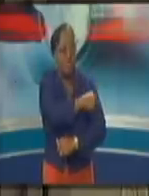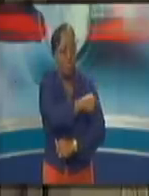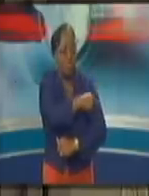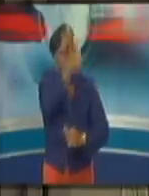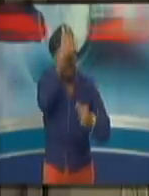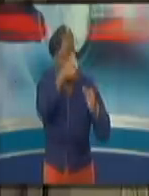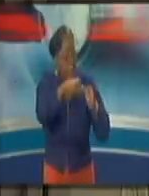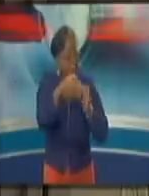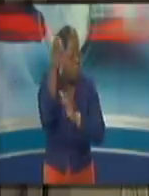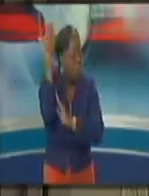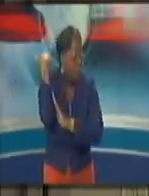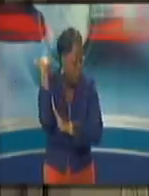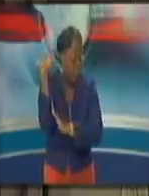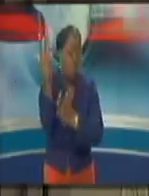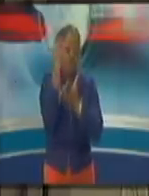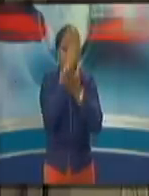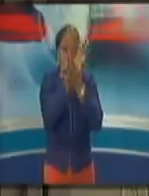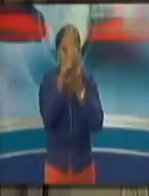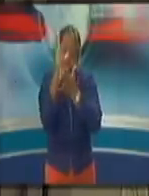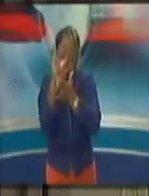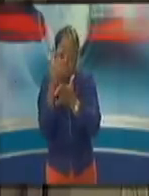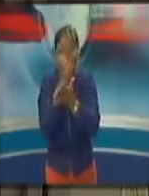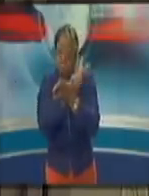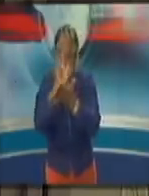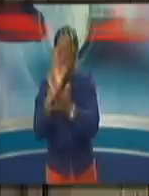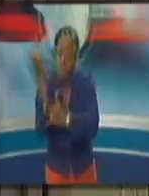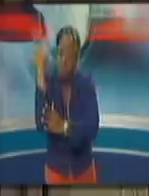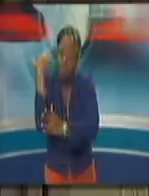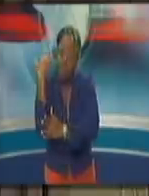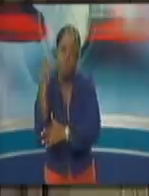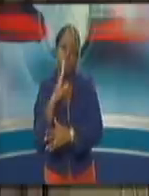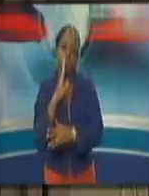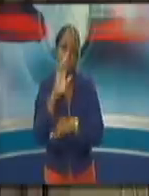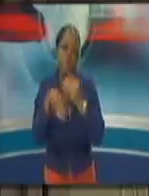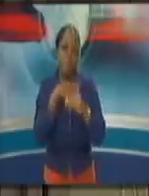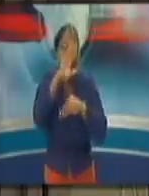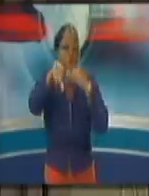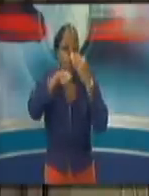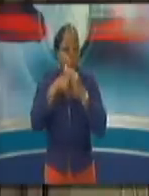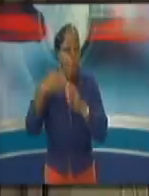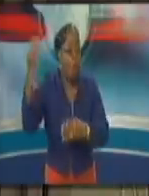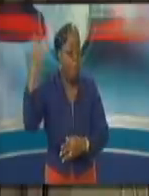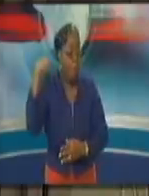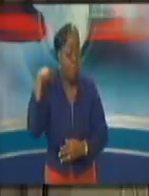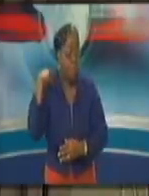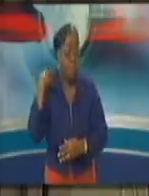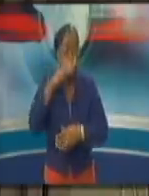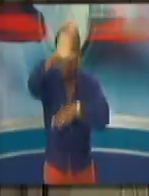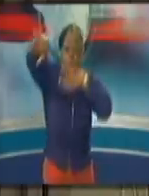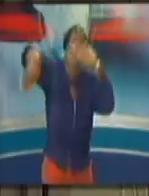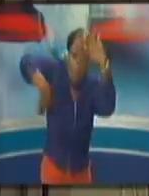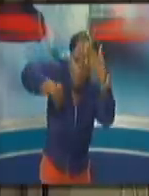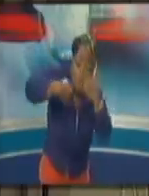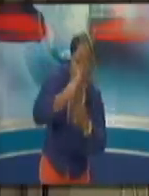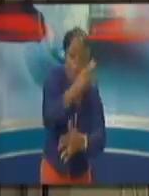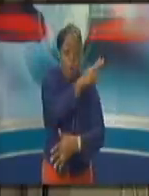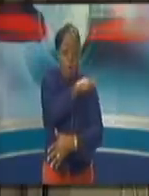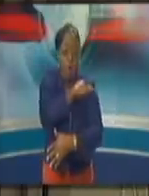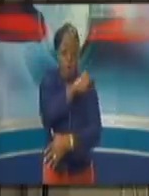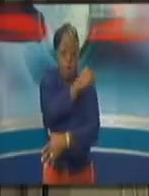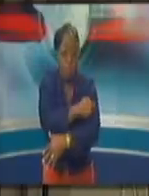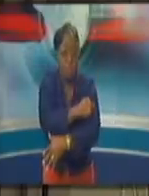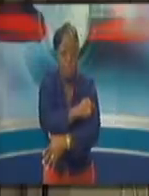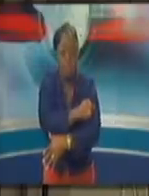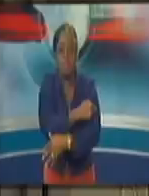we indicated that a memo went out to all CEOs of all RHAs that they are to take